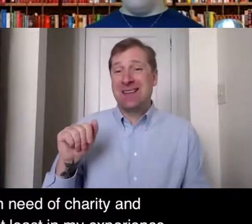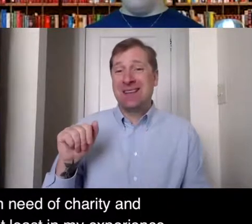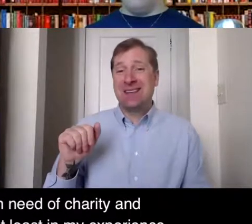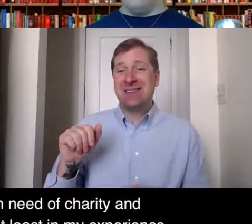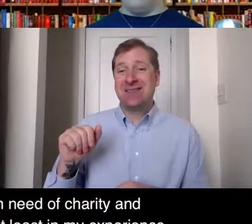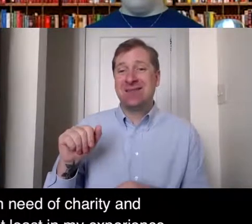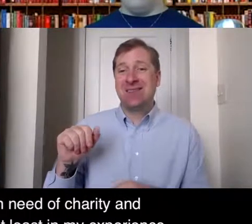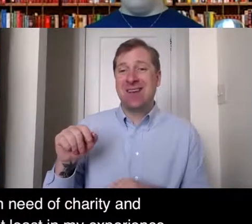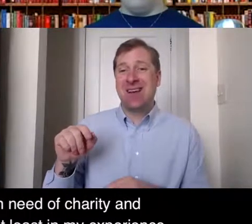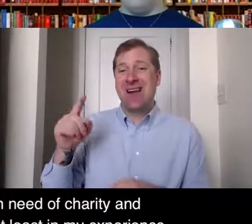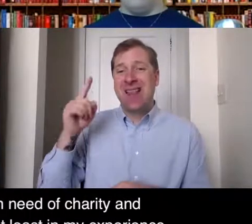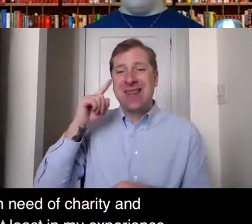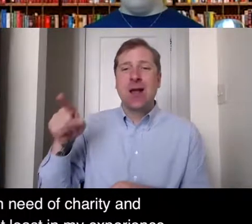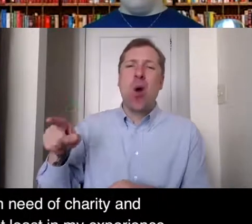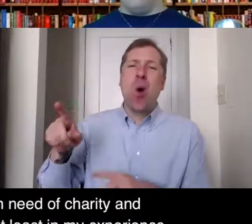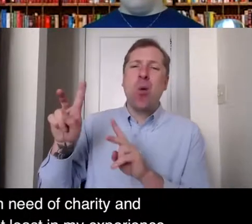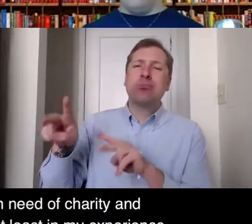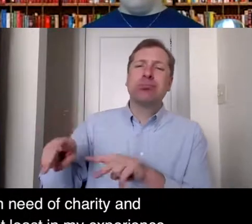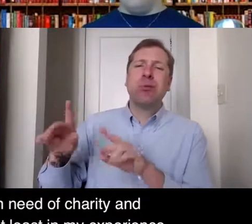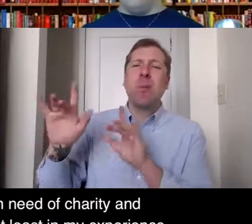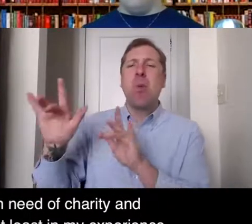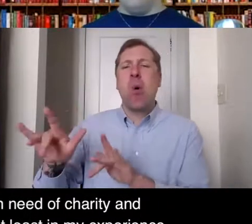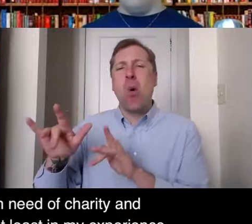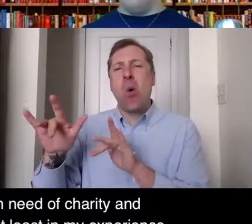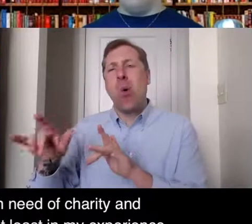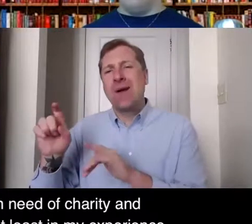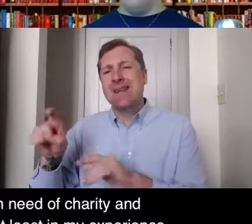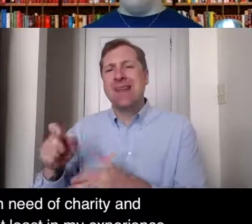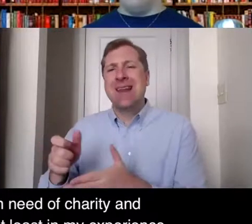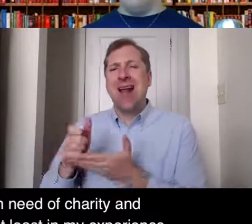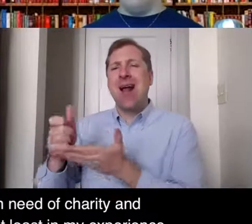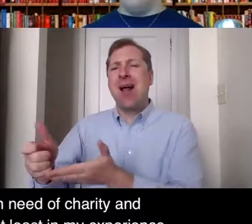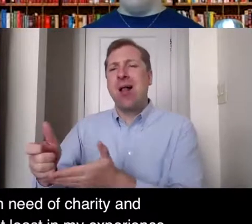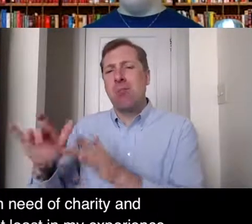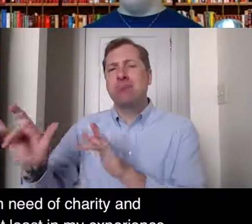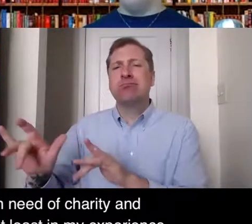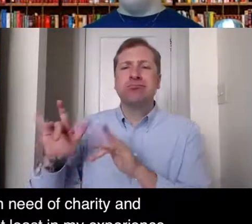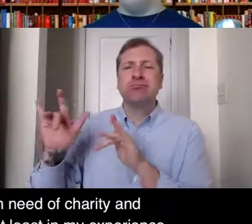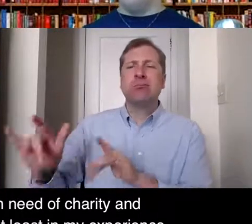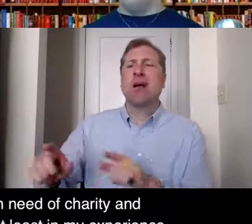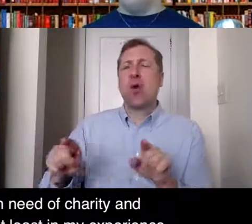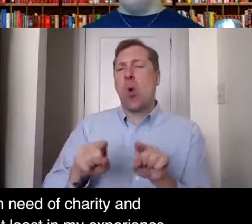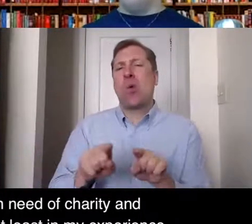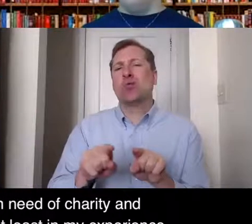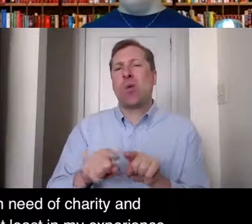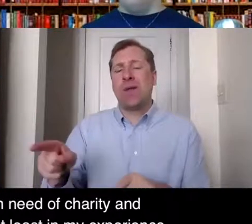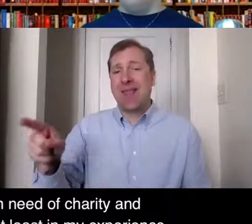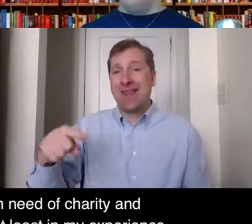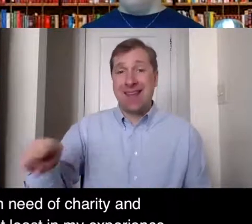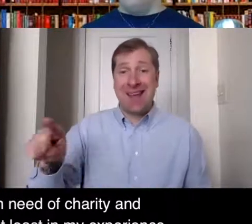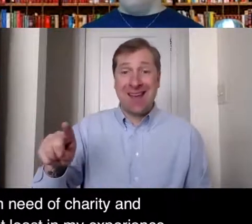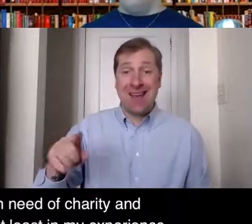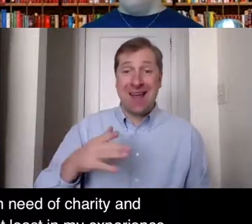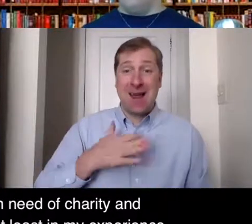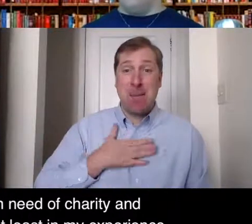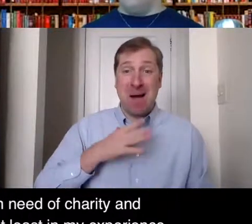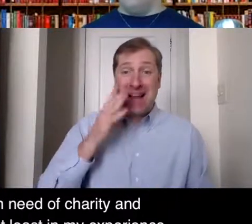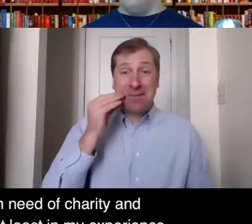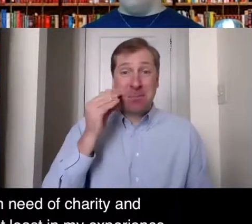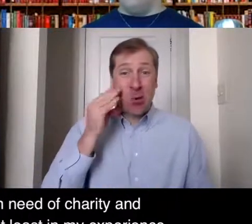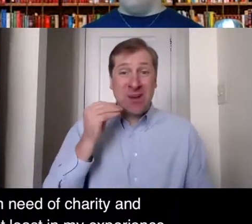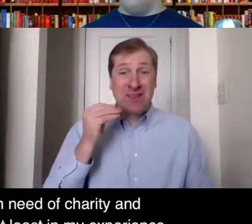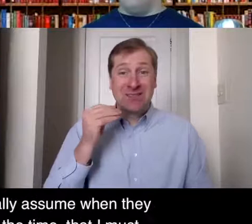in need of charity and pity, and also that they at least in my